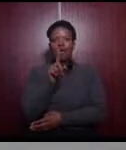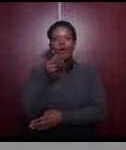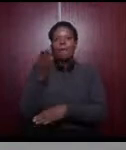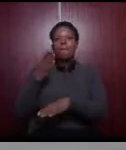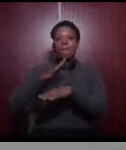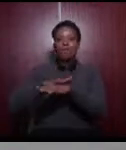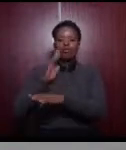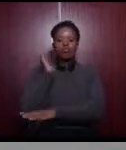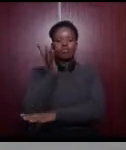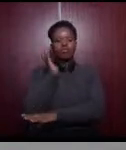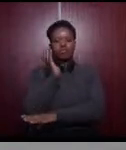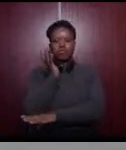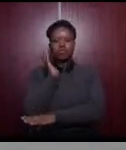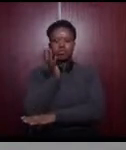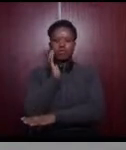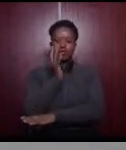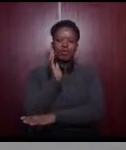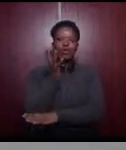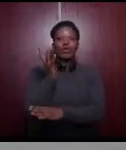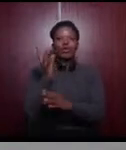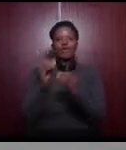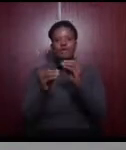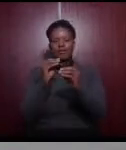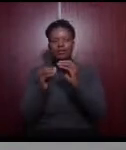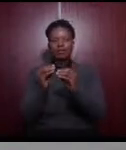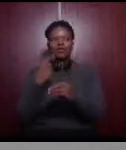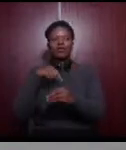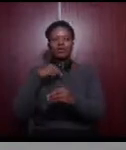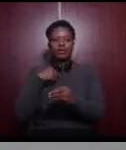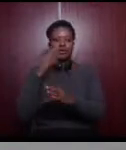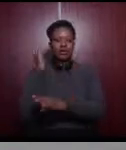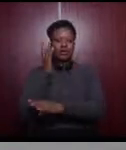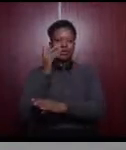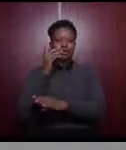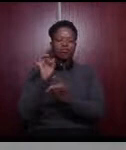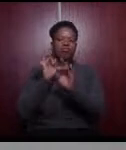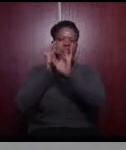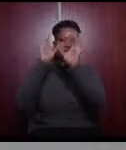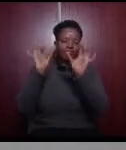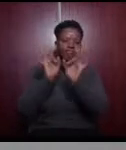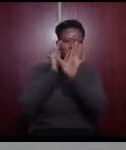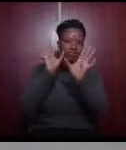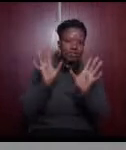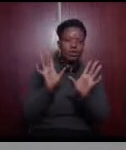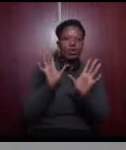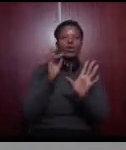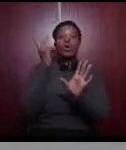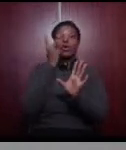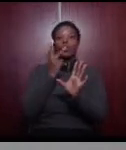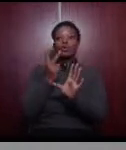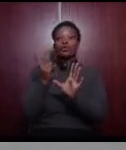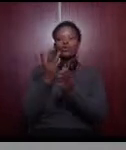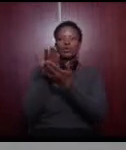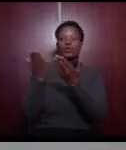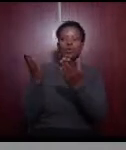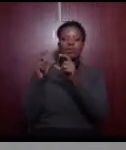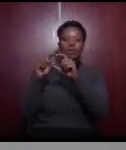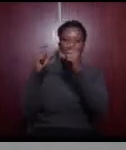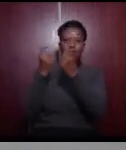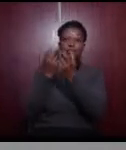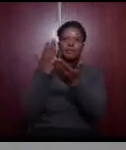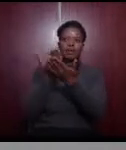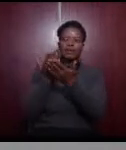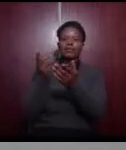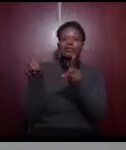this amendment, it is becoming clearer. I think even honorable members can agree with me